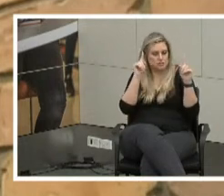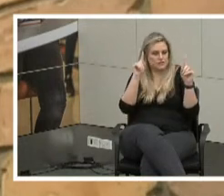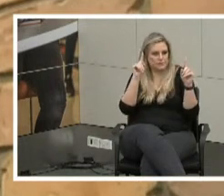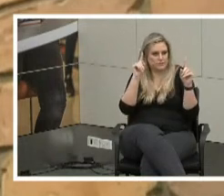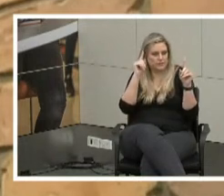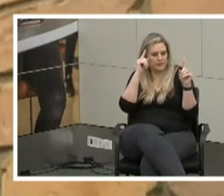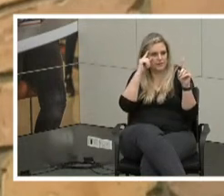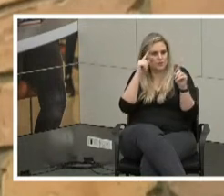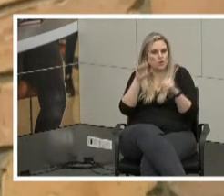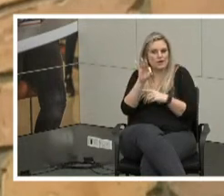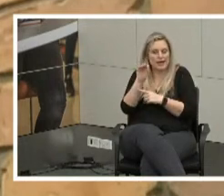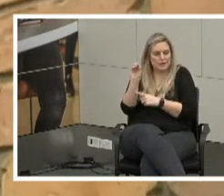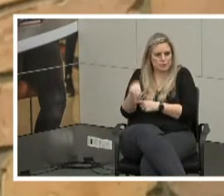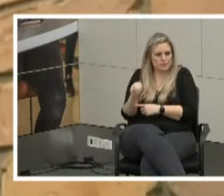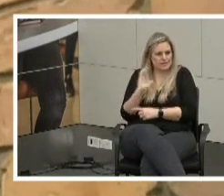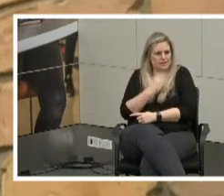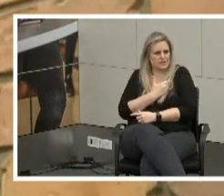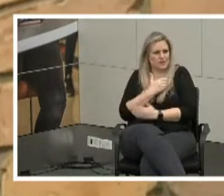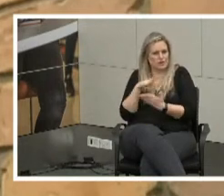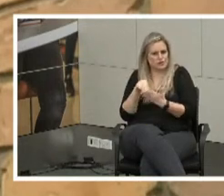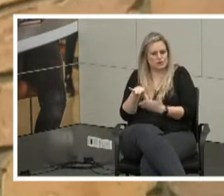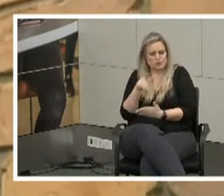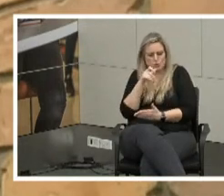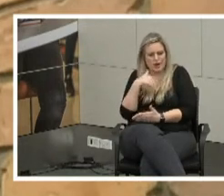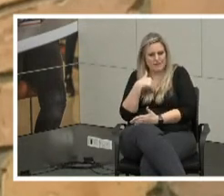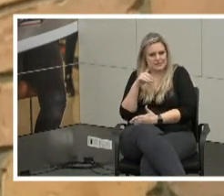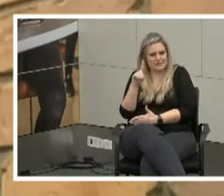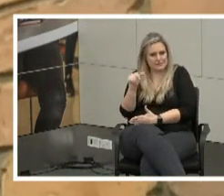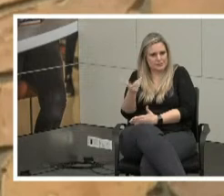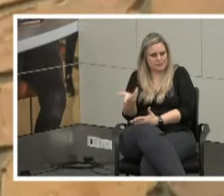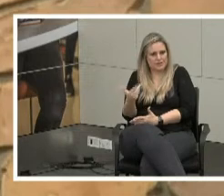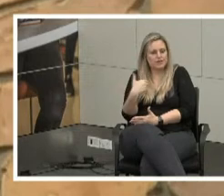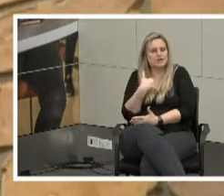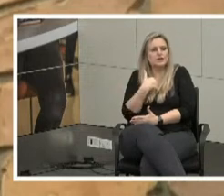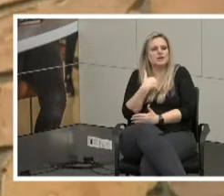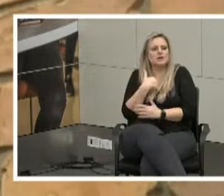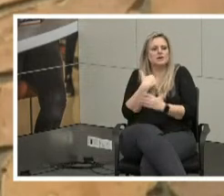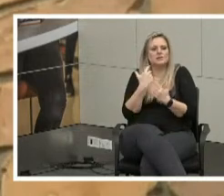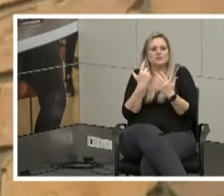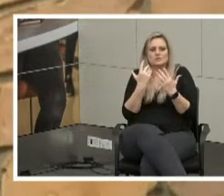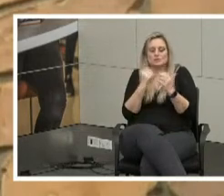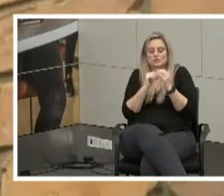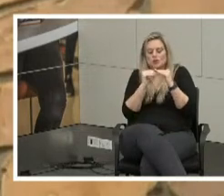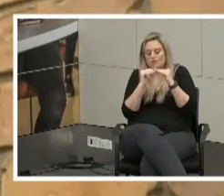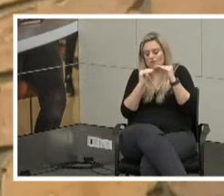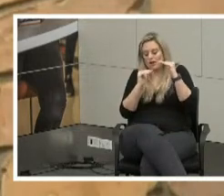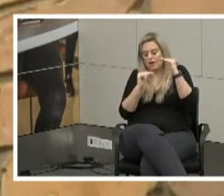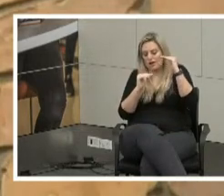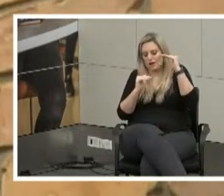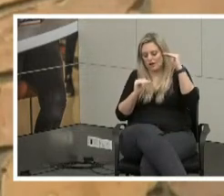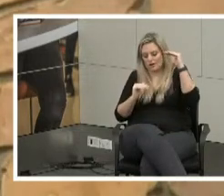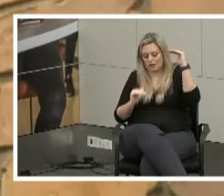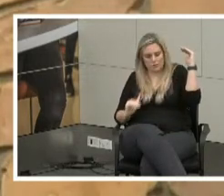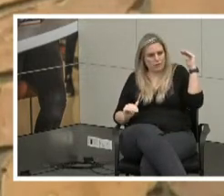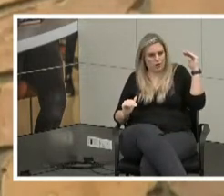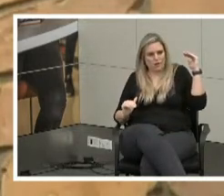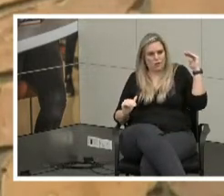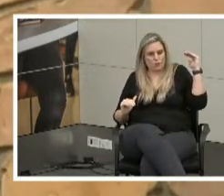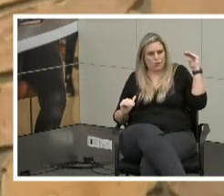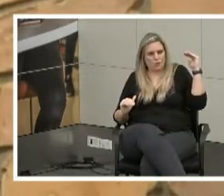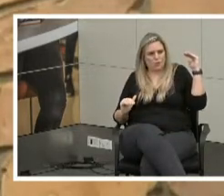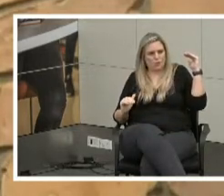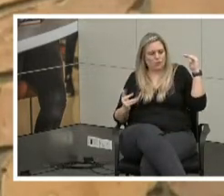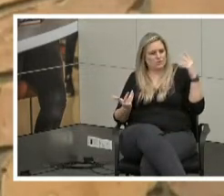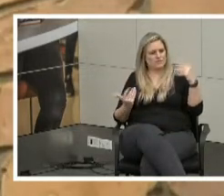in 90% of our students with disabilities um where they're so far below where um the